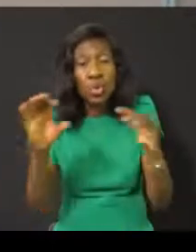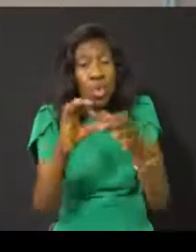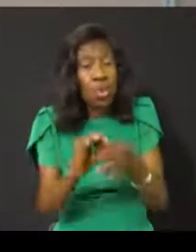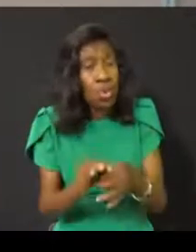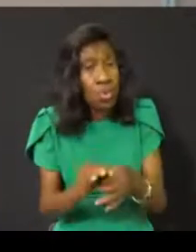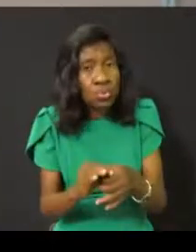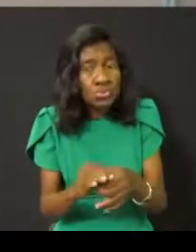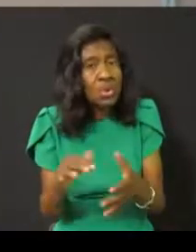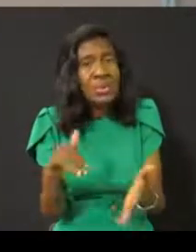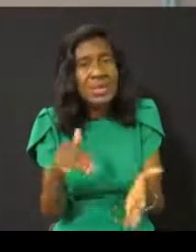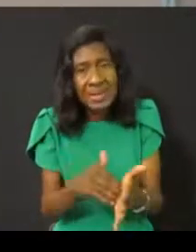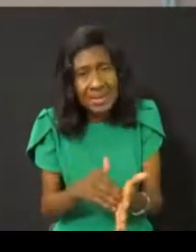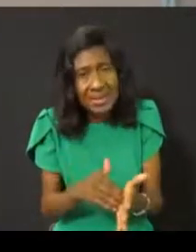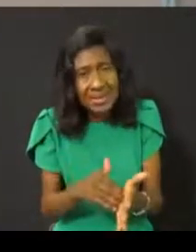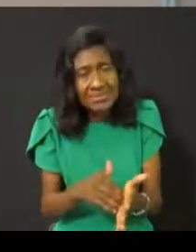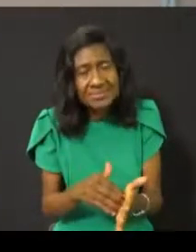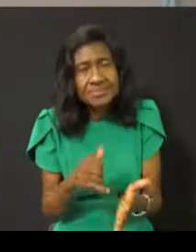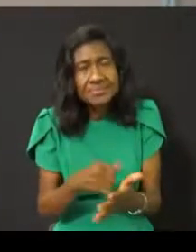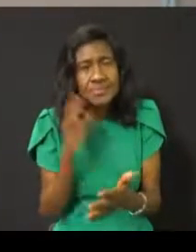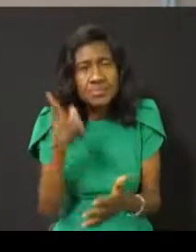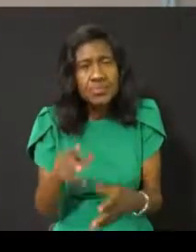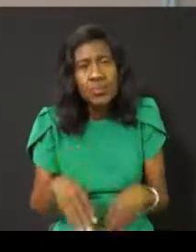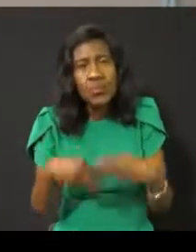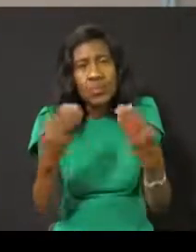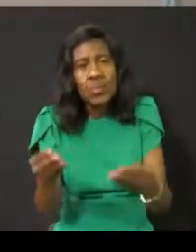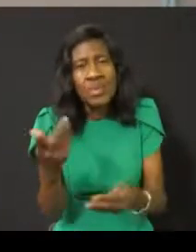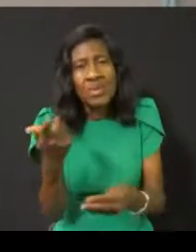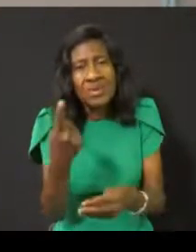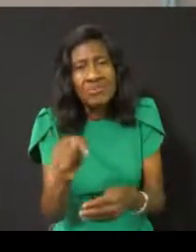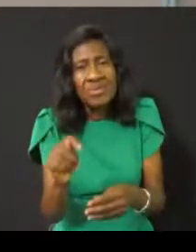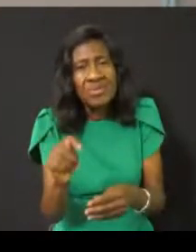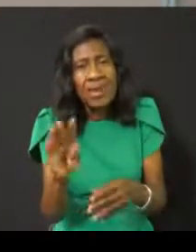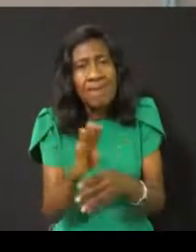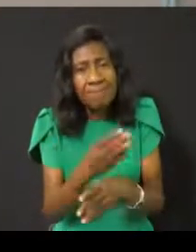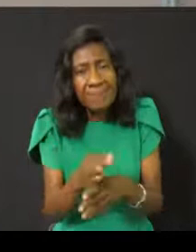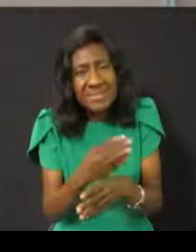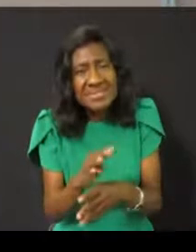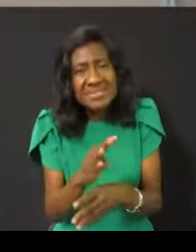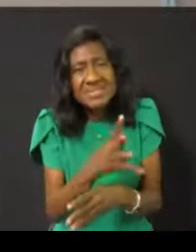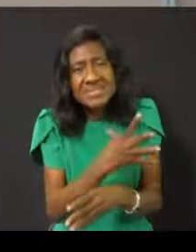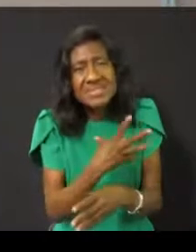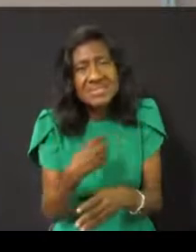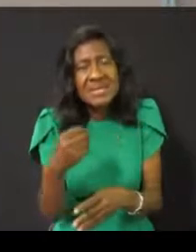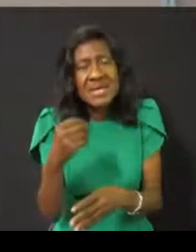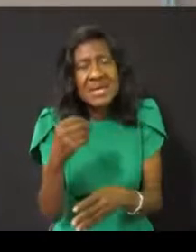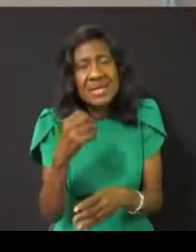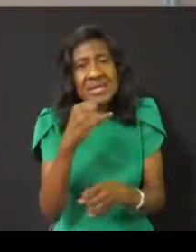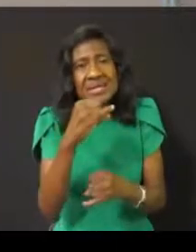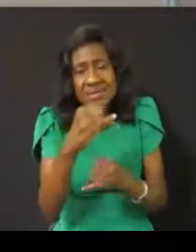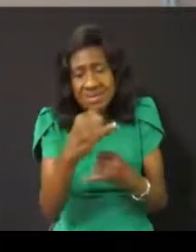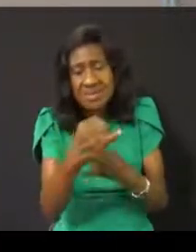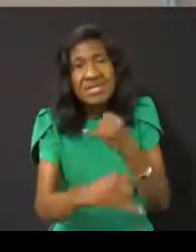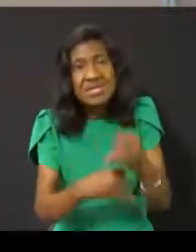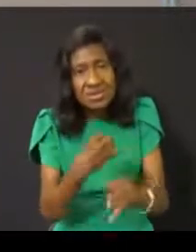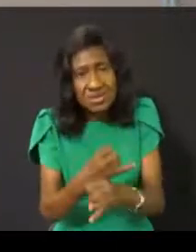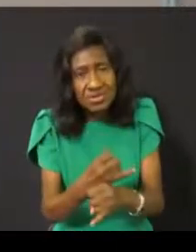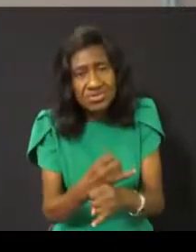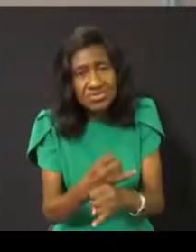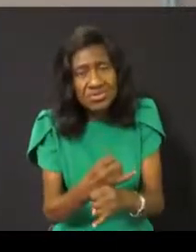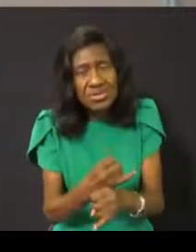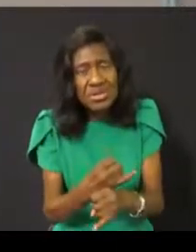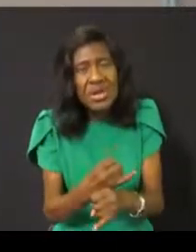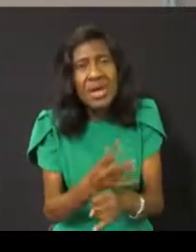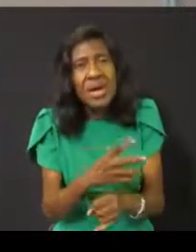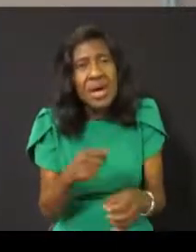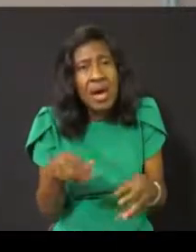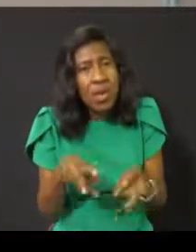give the industry and business deciders enough confidence to say, listen, we do not want to go back.